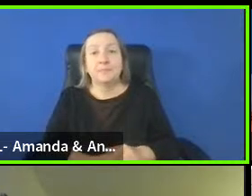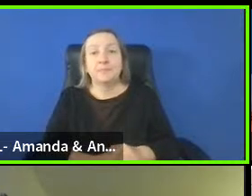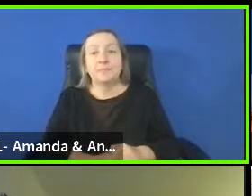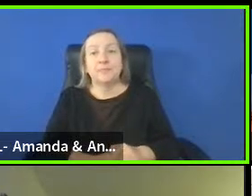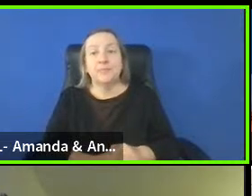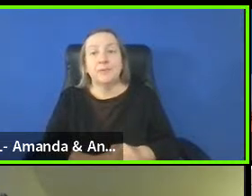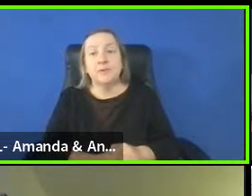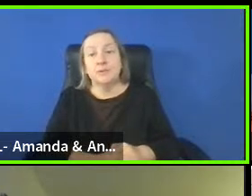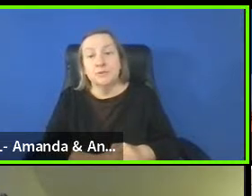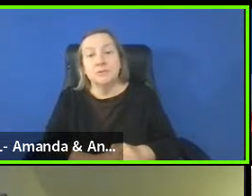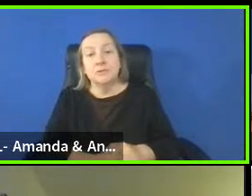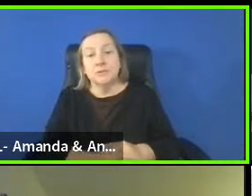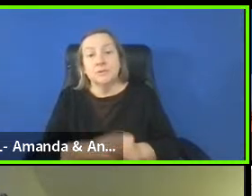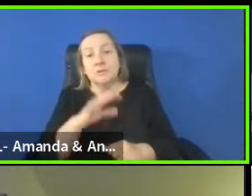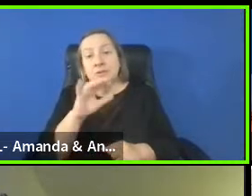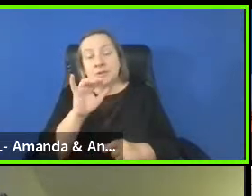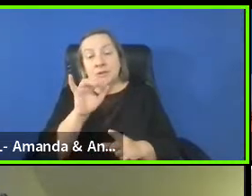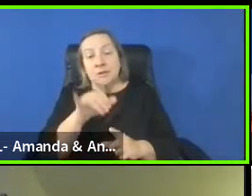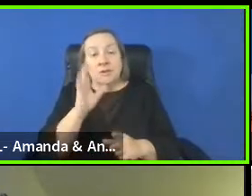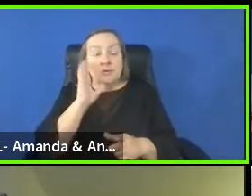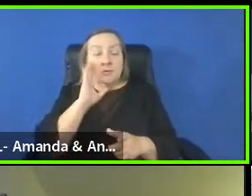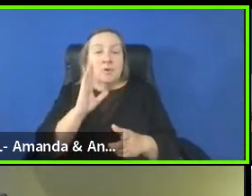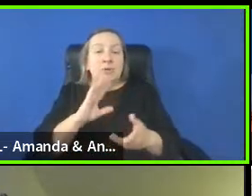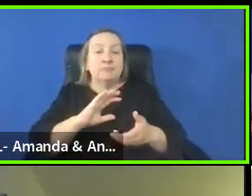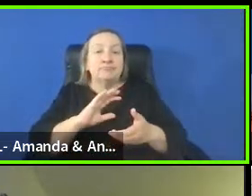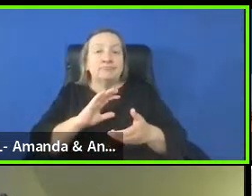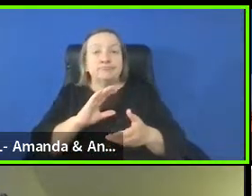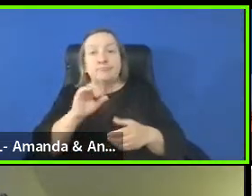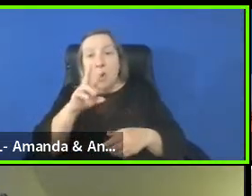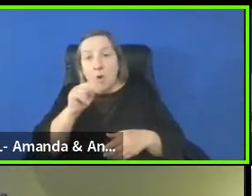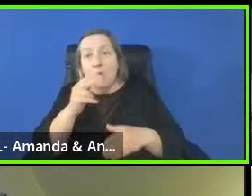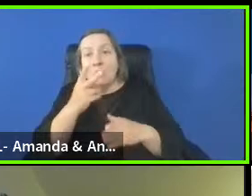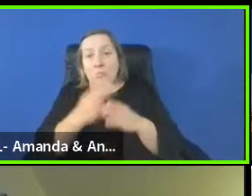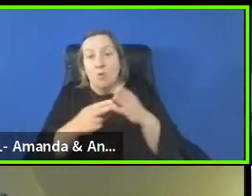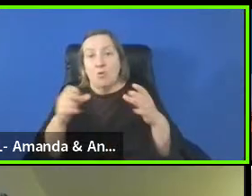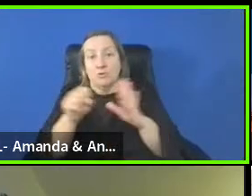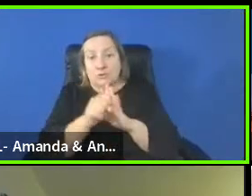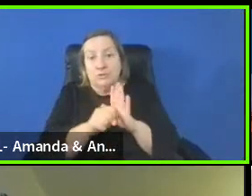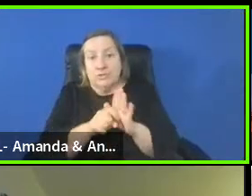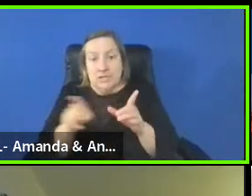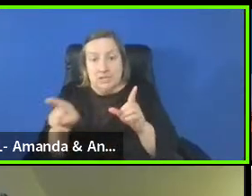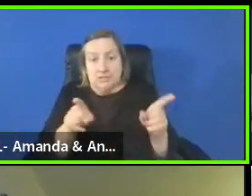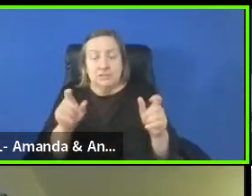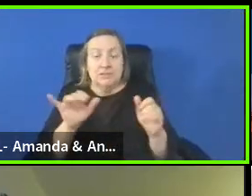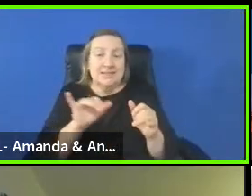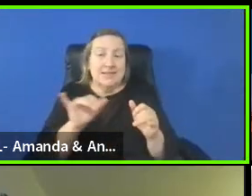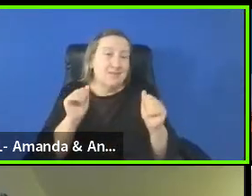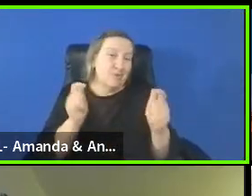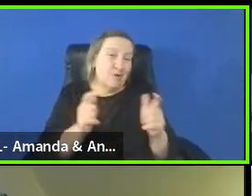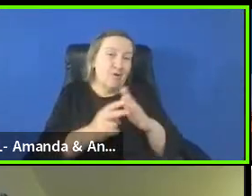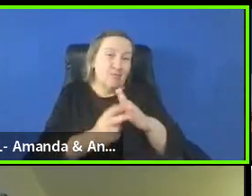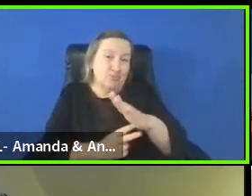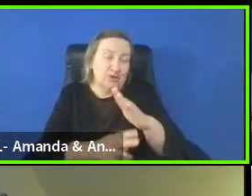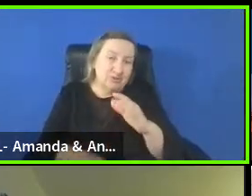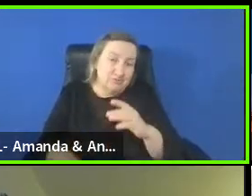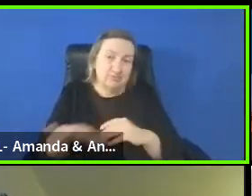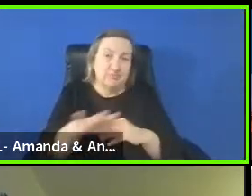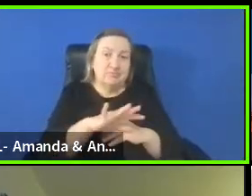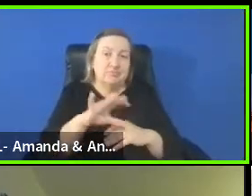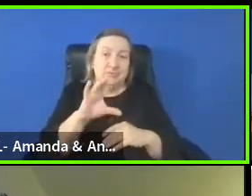yeah, this will be a jointly owned bridge, as all of the bridges across the Columbia are jointly